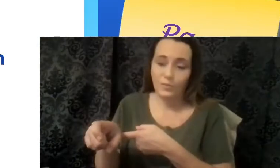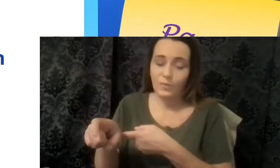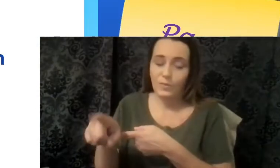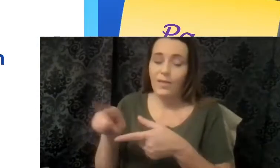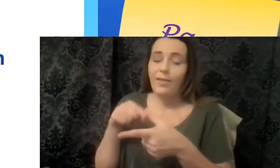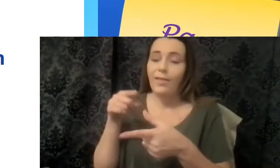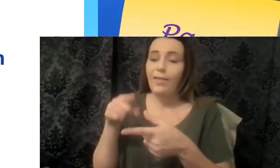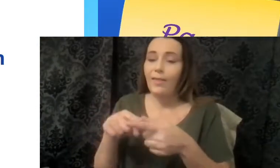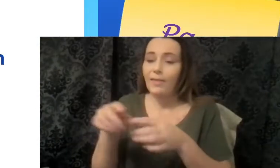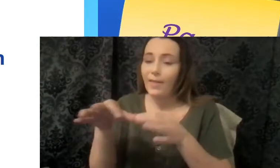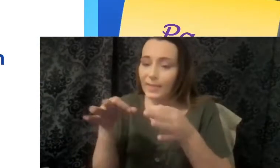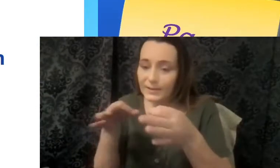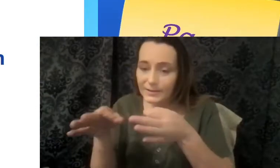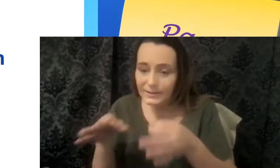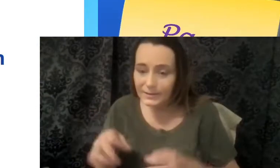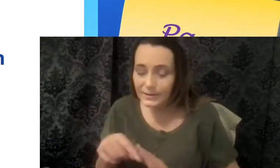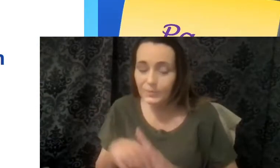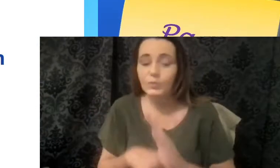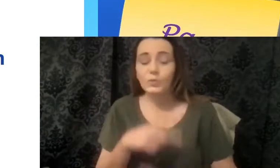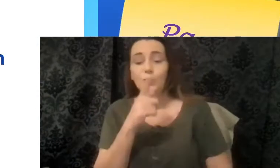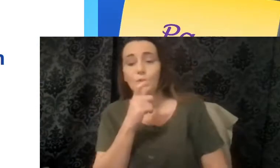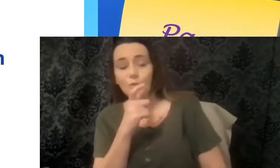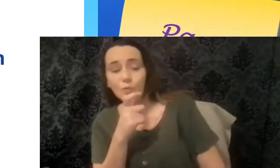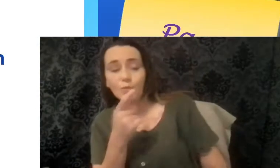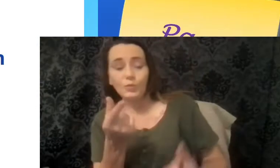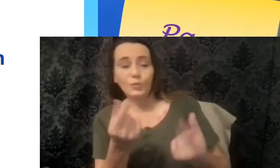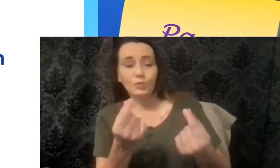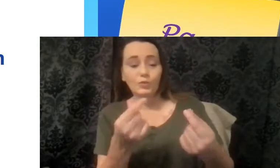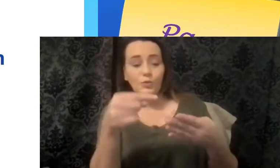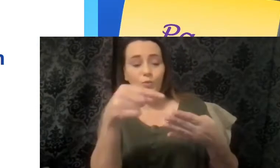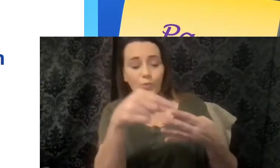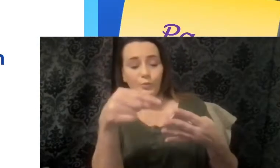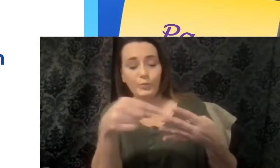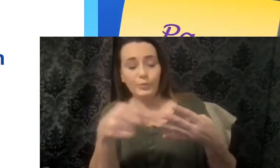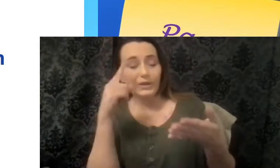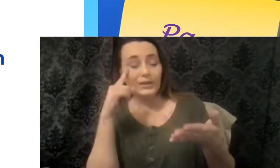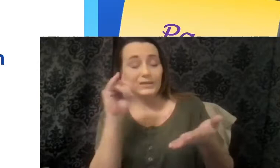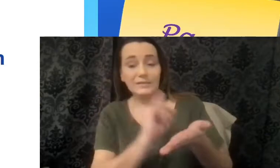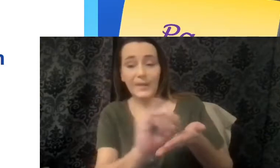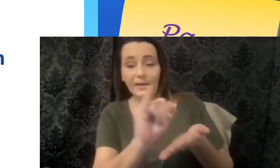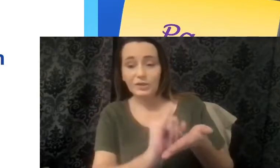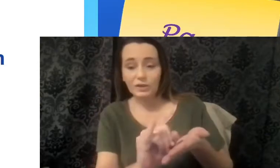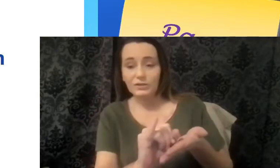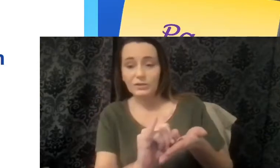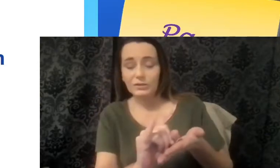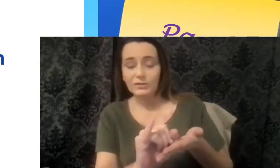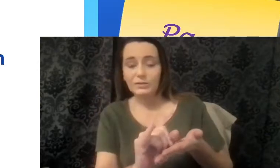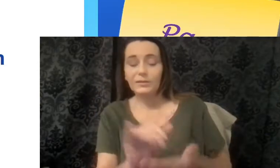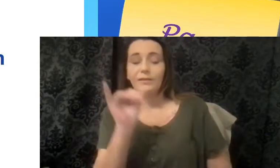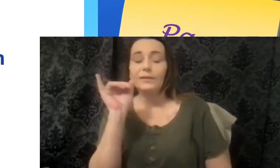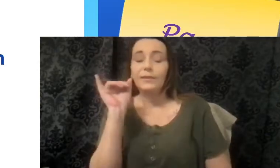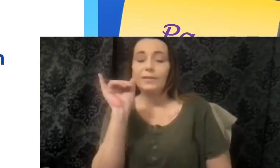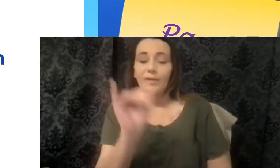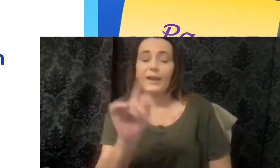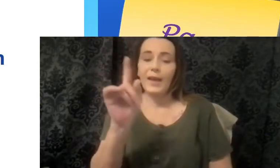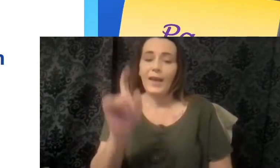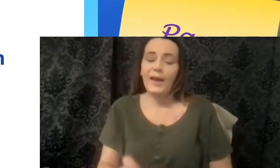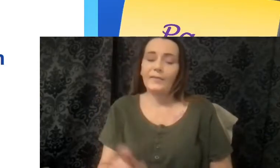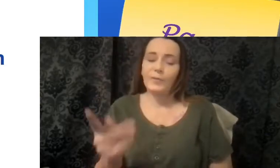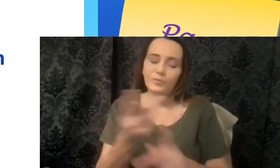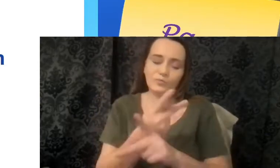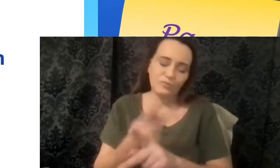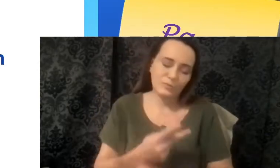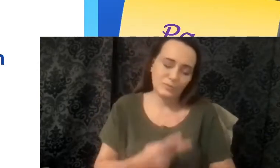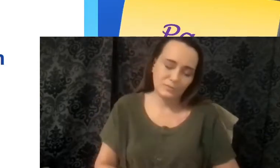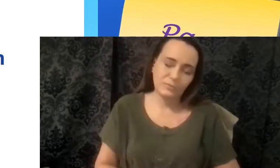details, who would actually go in and do the inspection, those would have to be worked out.